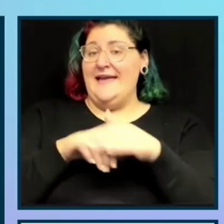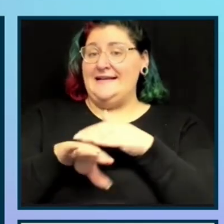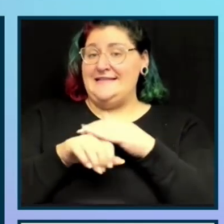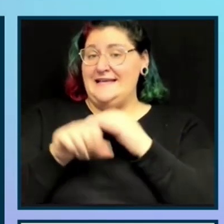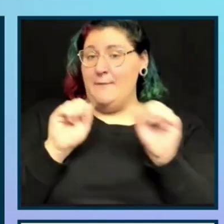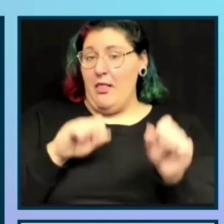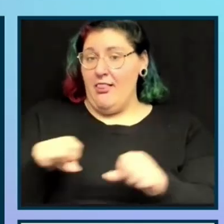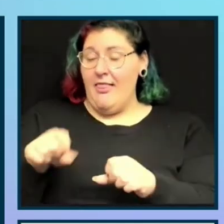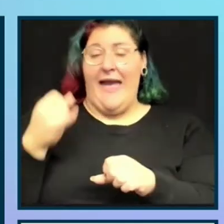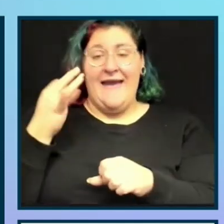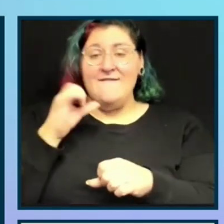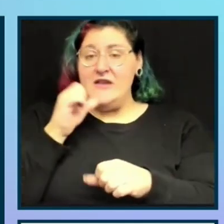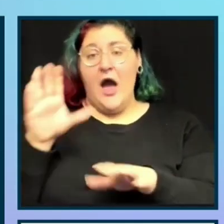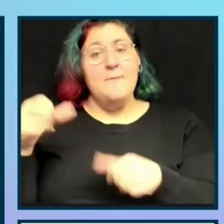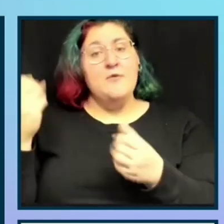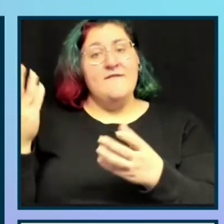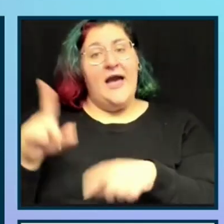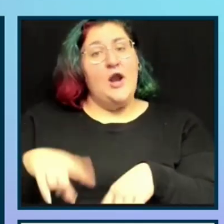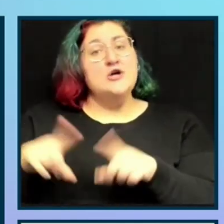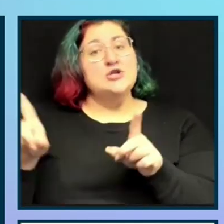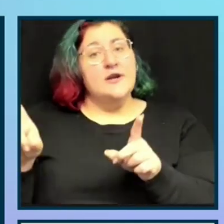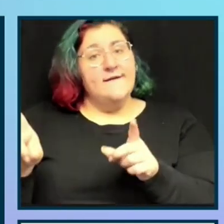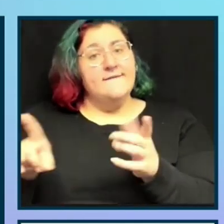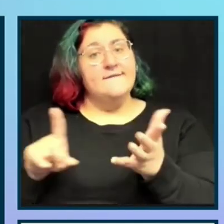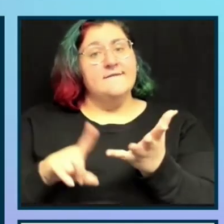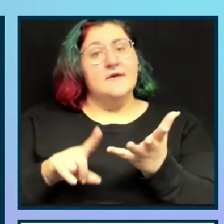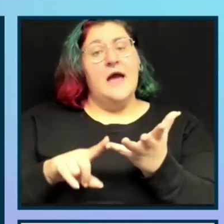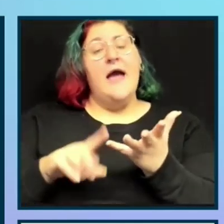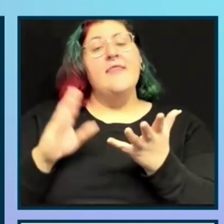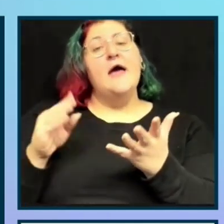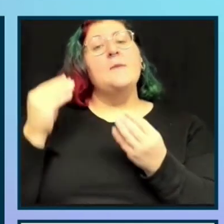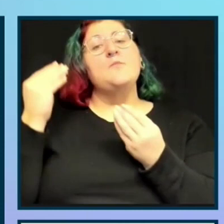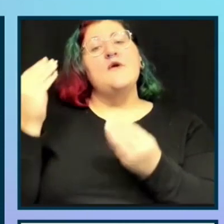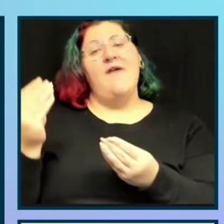mechanisms to control or decrease sensory load.